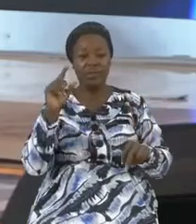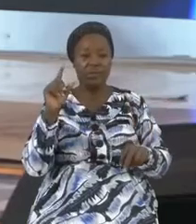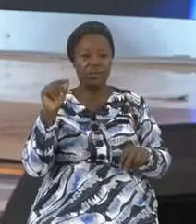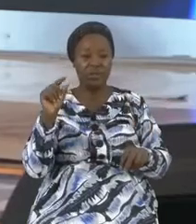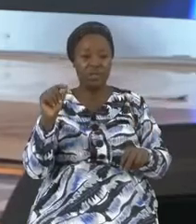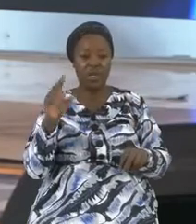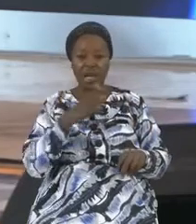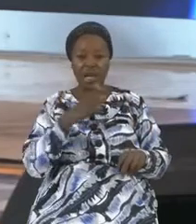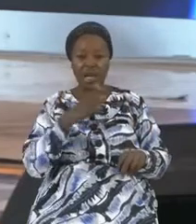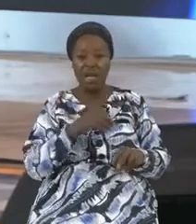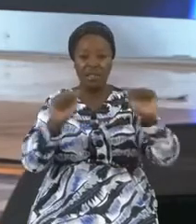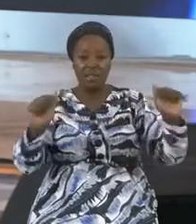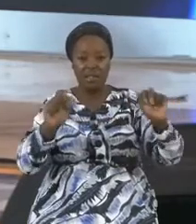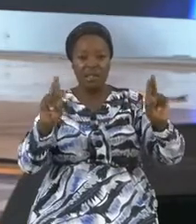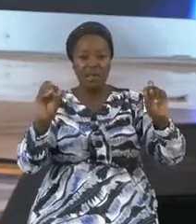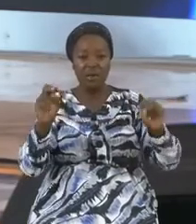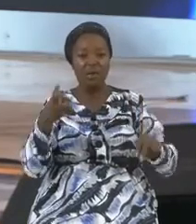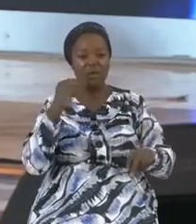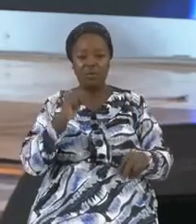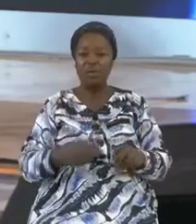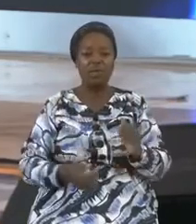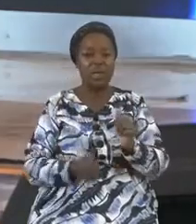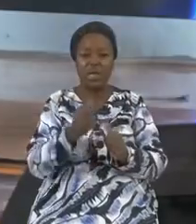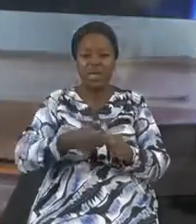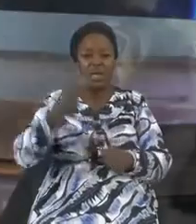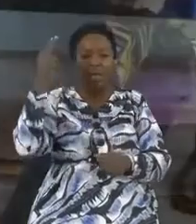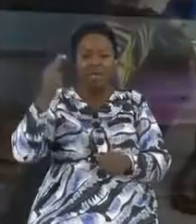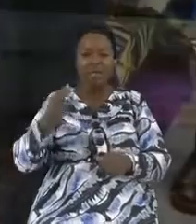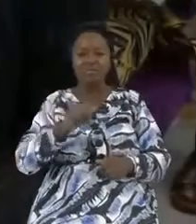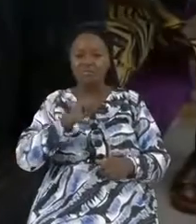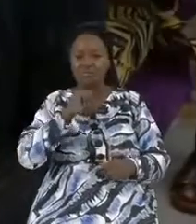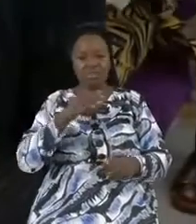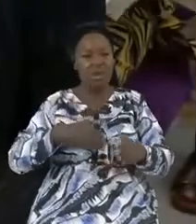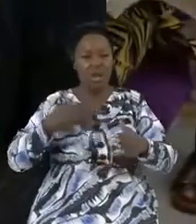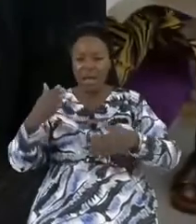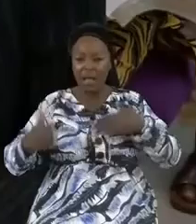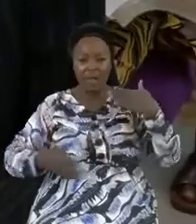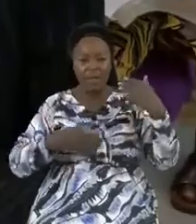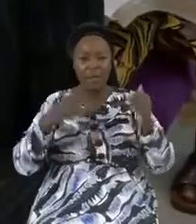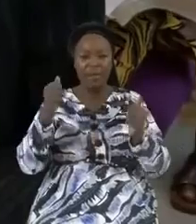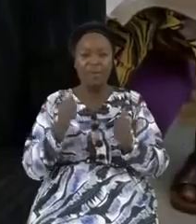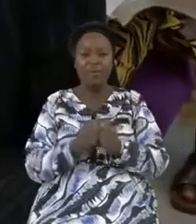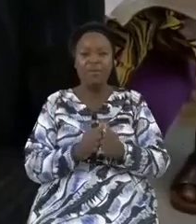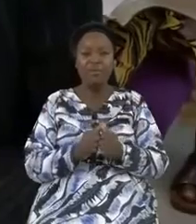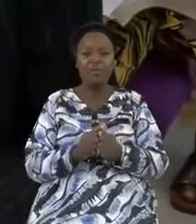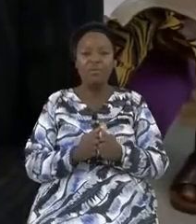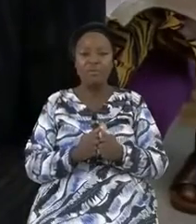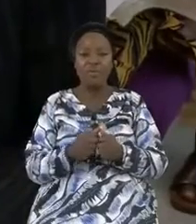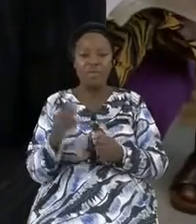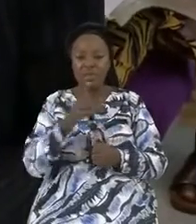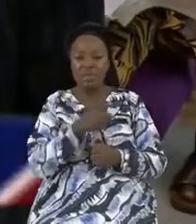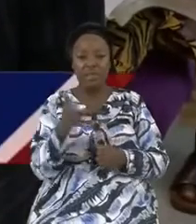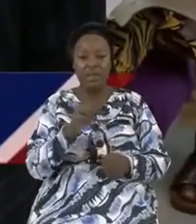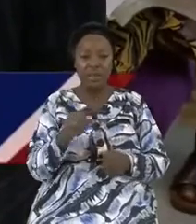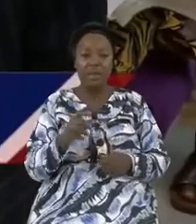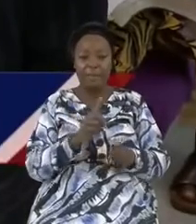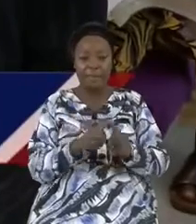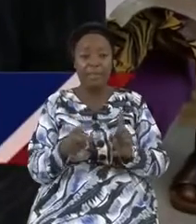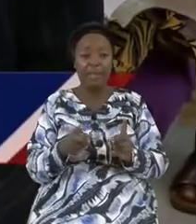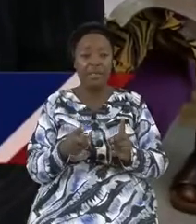was highly displeased with them of Tyre and Sidon, but they